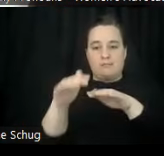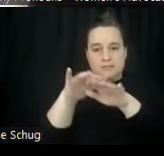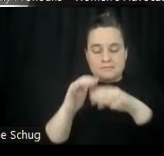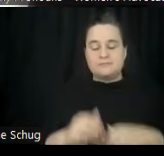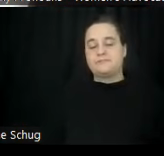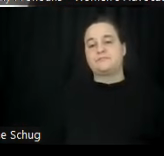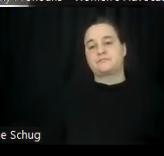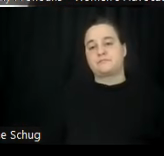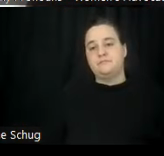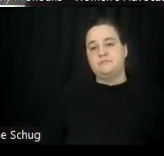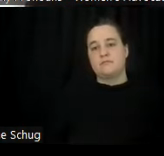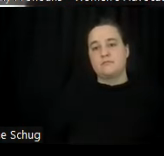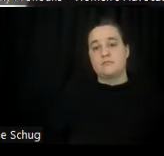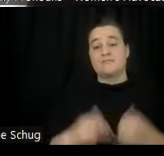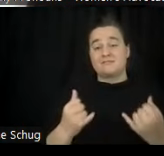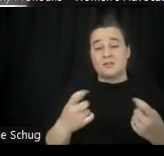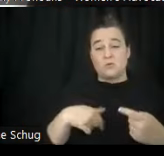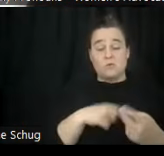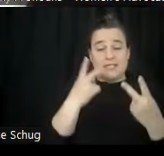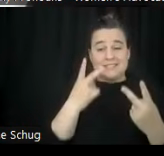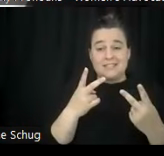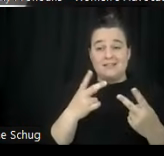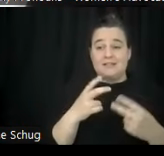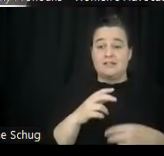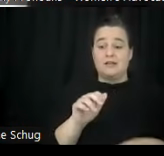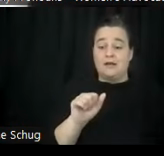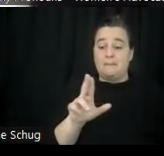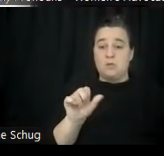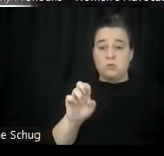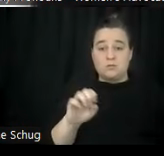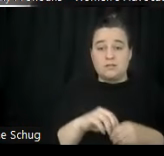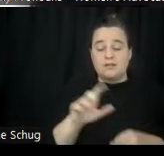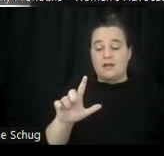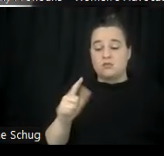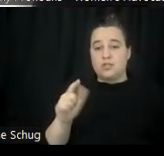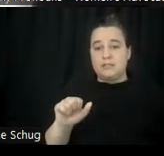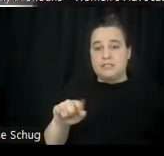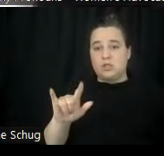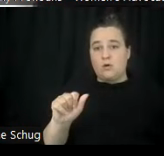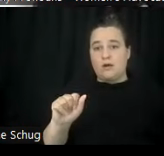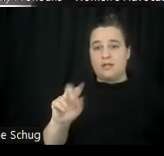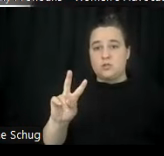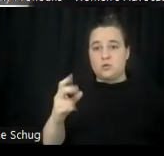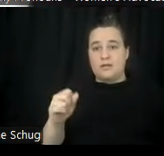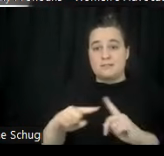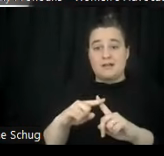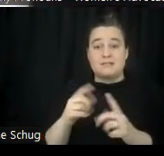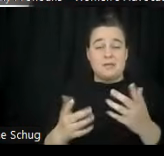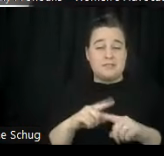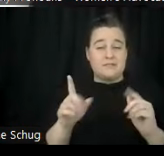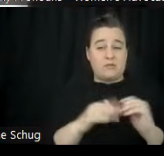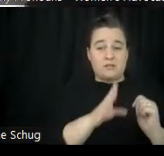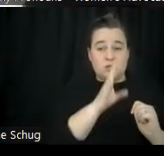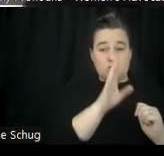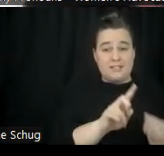can see how abuse in LGBTQIA2S+ relationships may be different than straight domestic